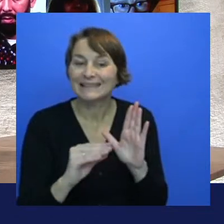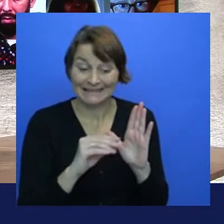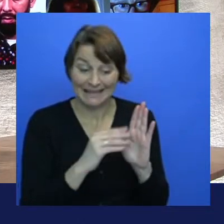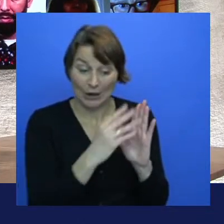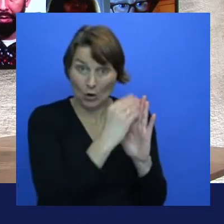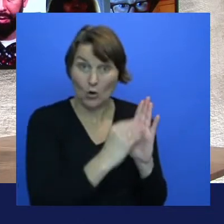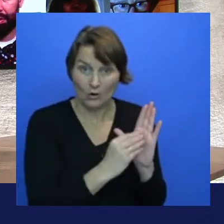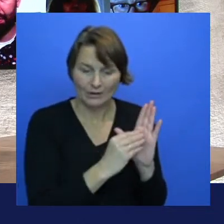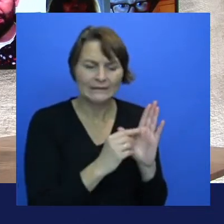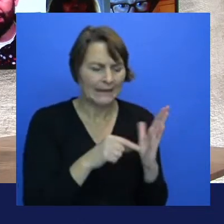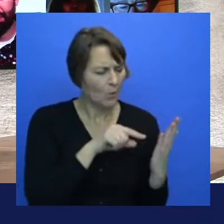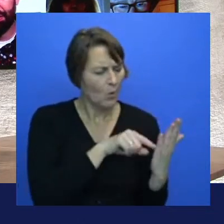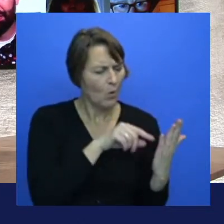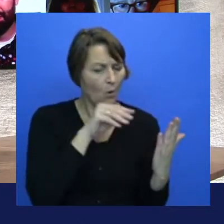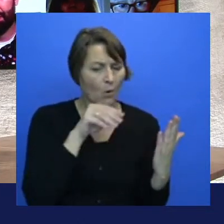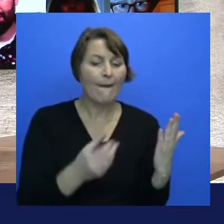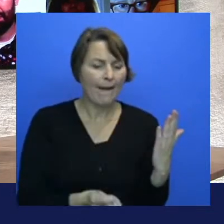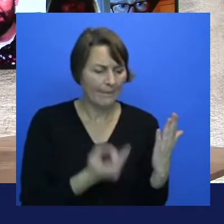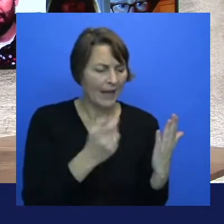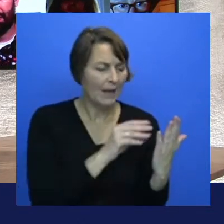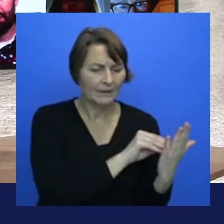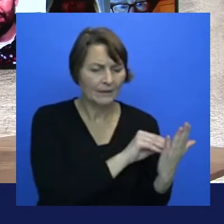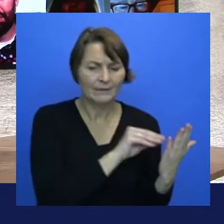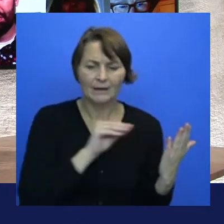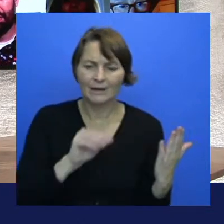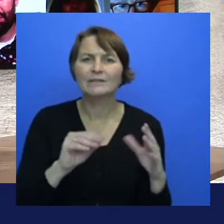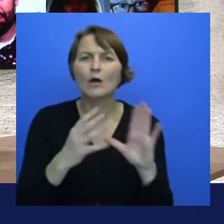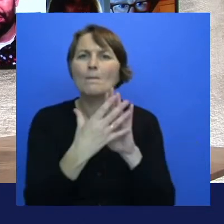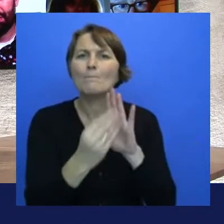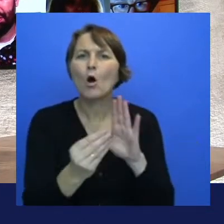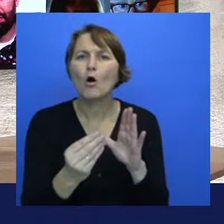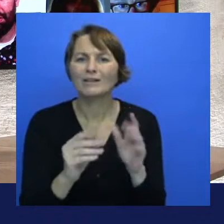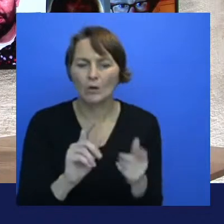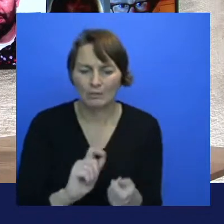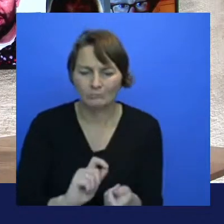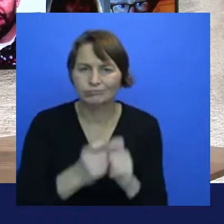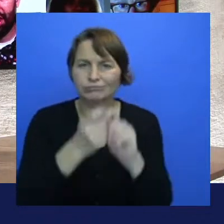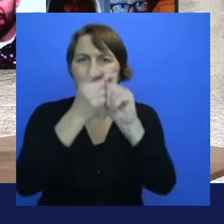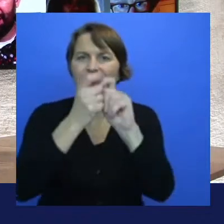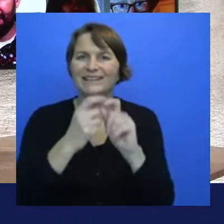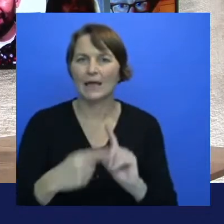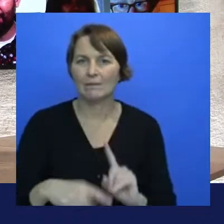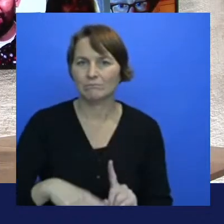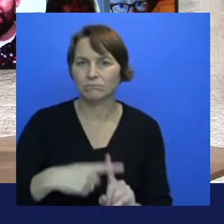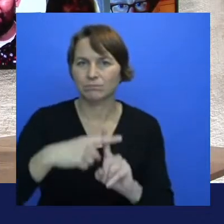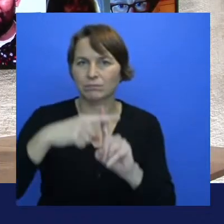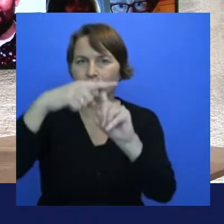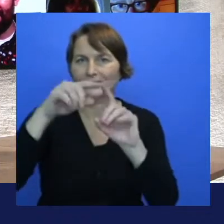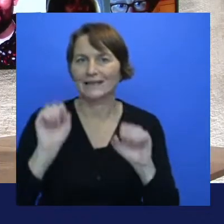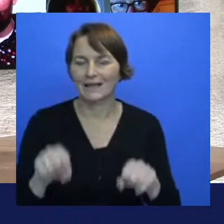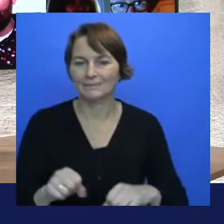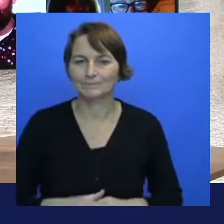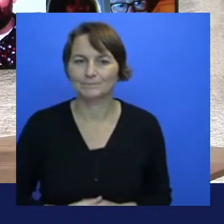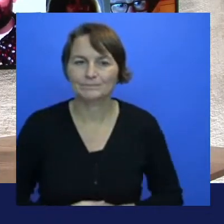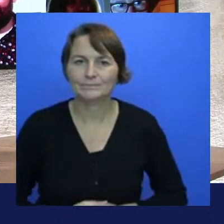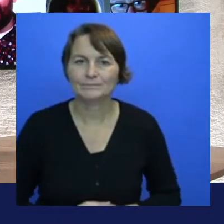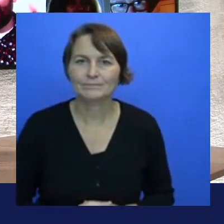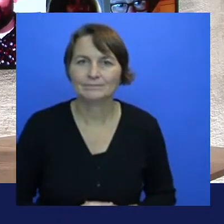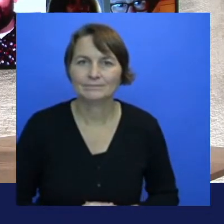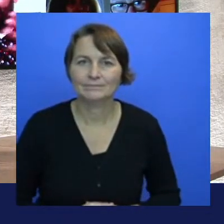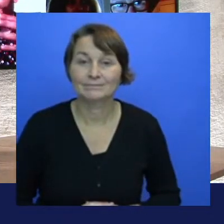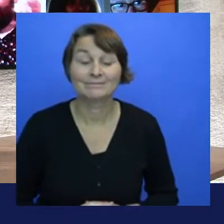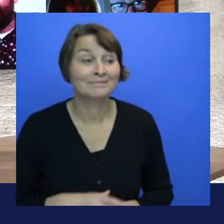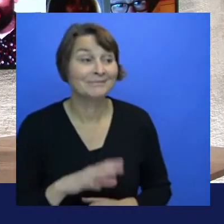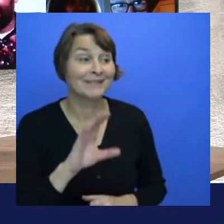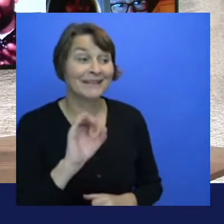really important to pay attention to those as well. That's really cool, the way you both like wrap this up